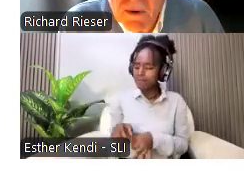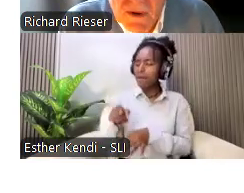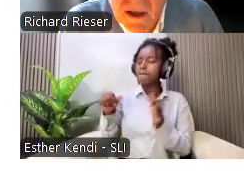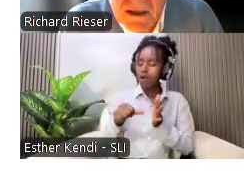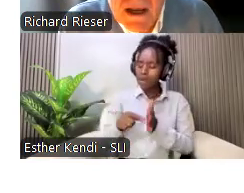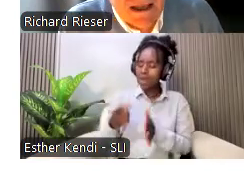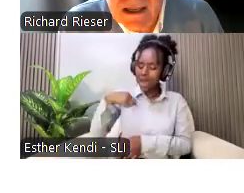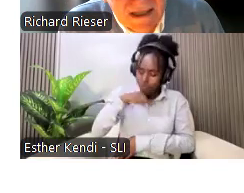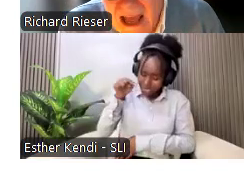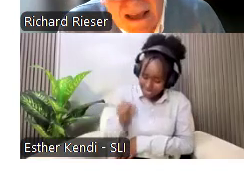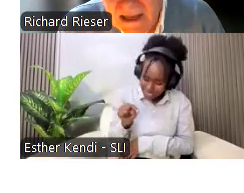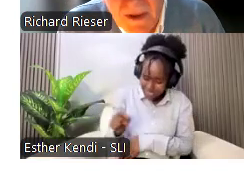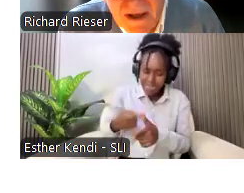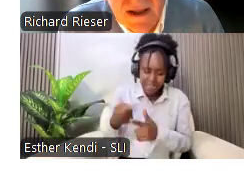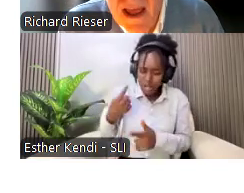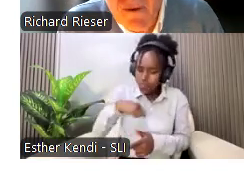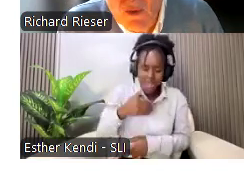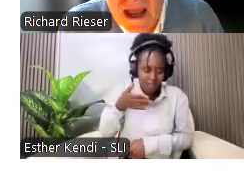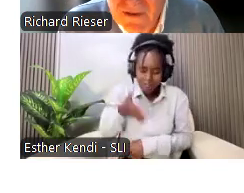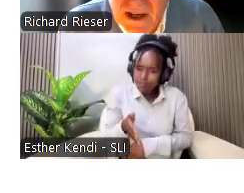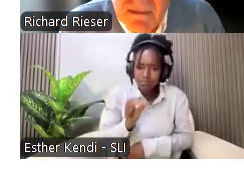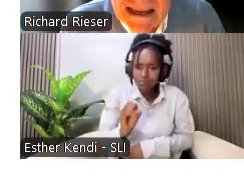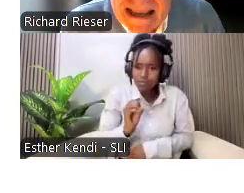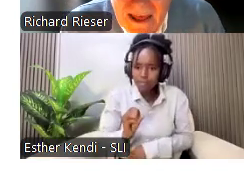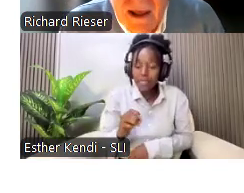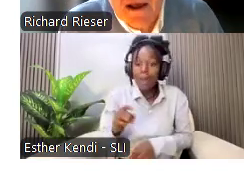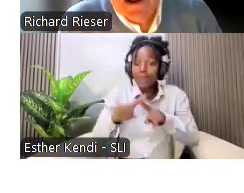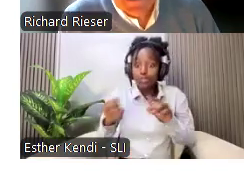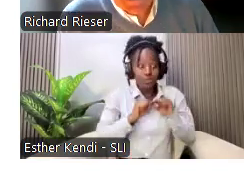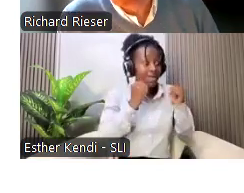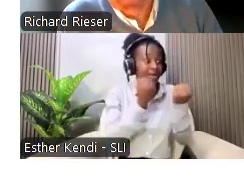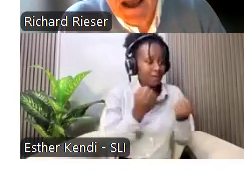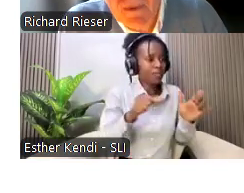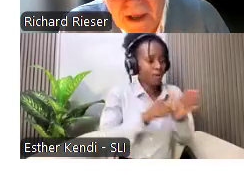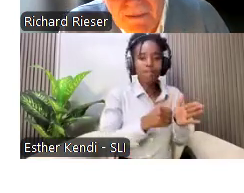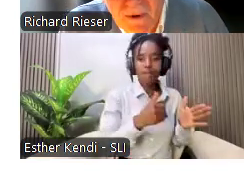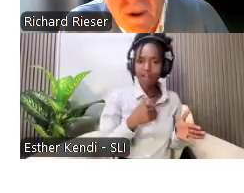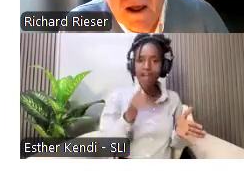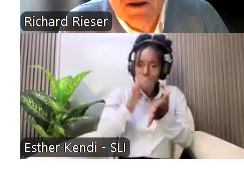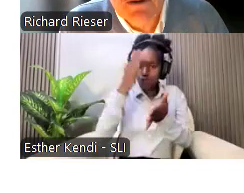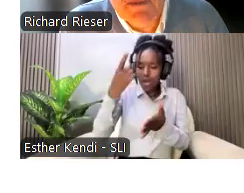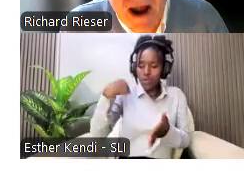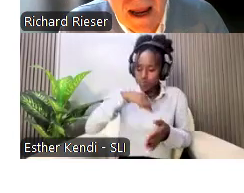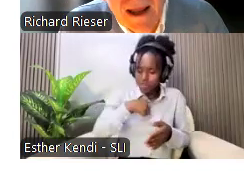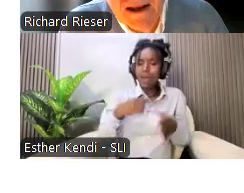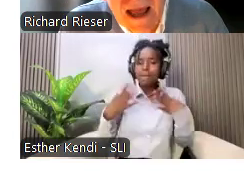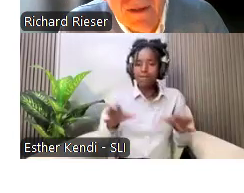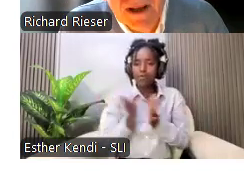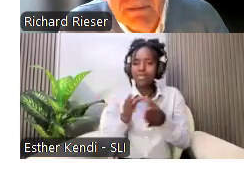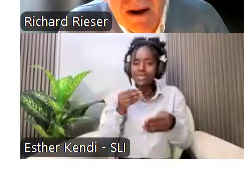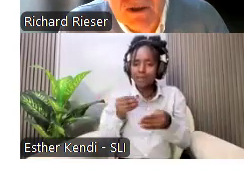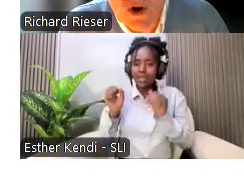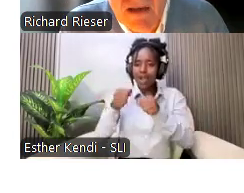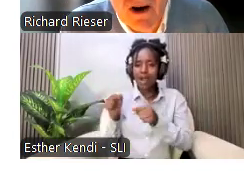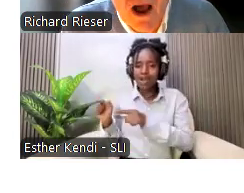are not the people with this. It's society with this, and therefore we have to come together as disabled people to break down